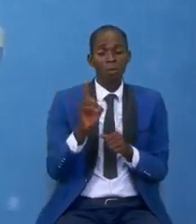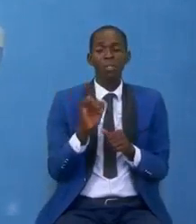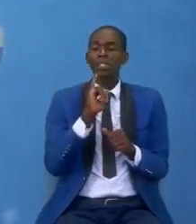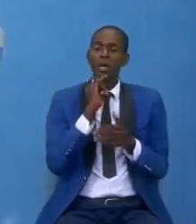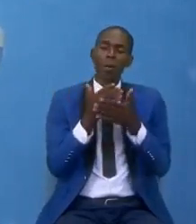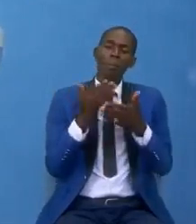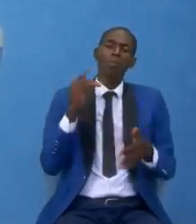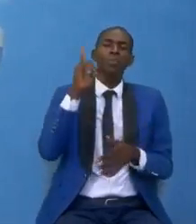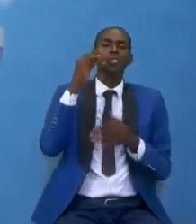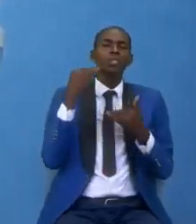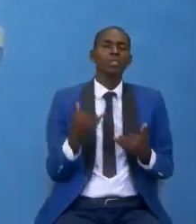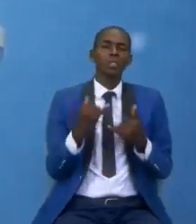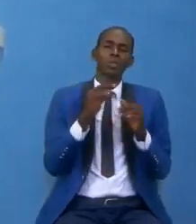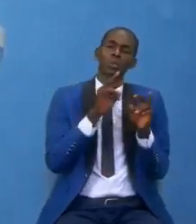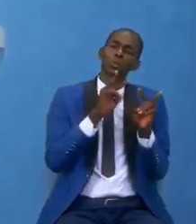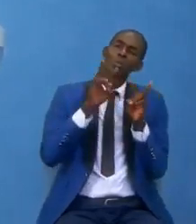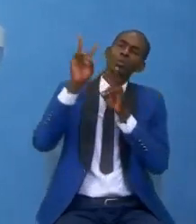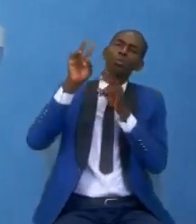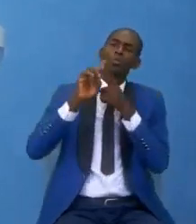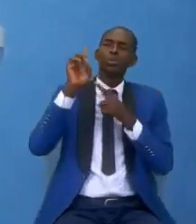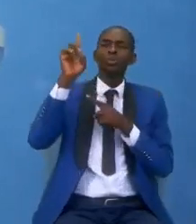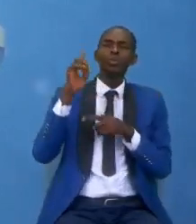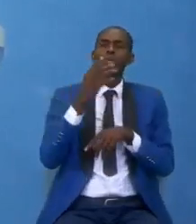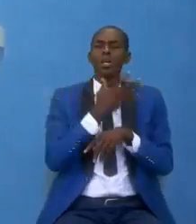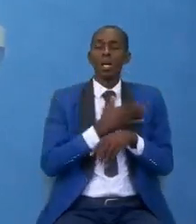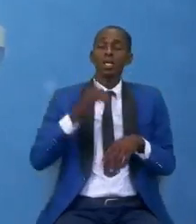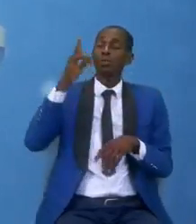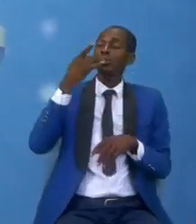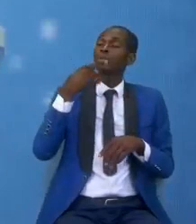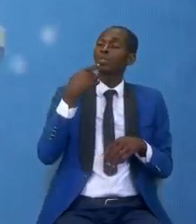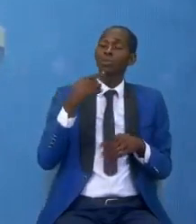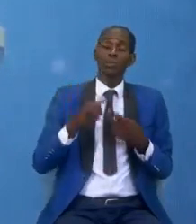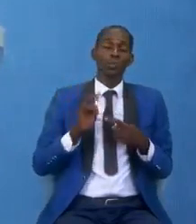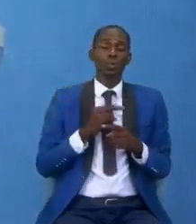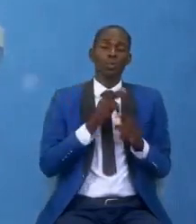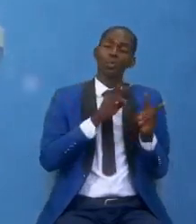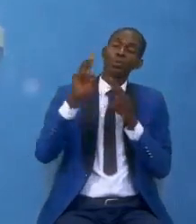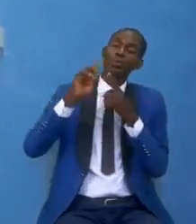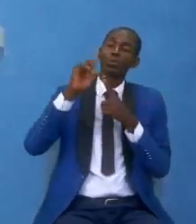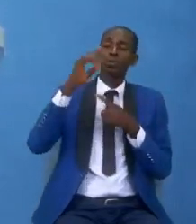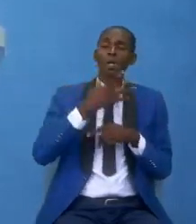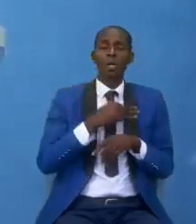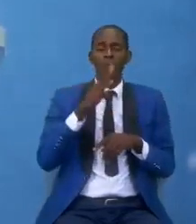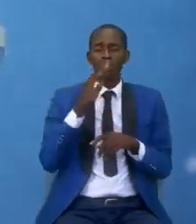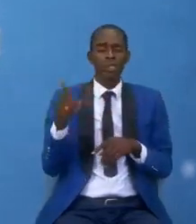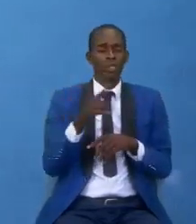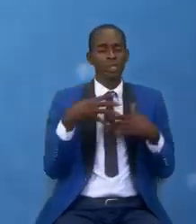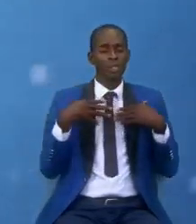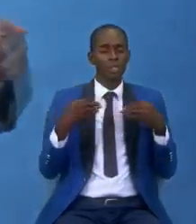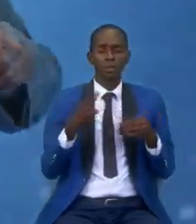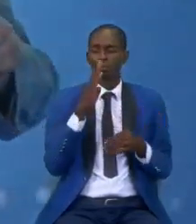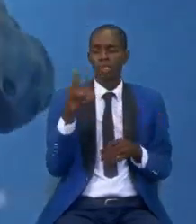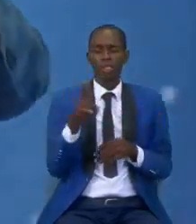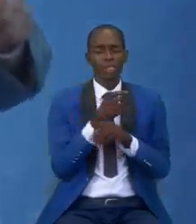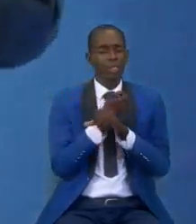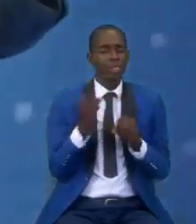me, and be ye healed, and be ye saved, and be ye delivered, all the ends of the earth. We